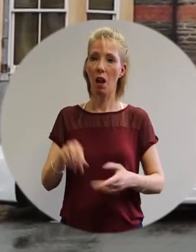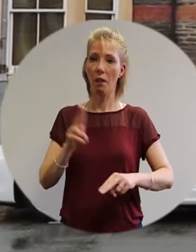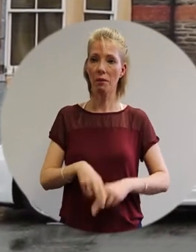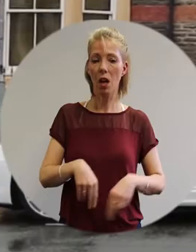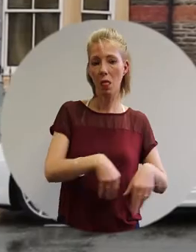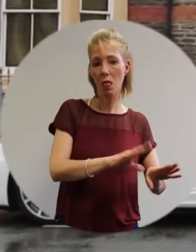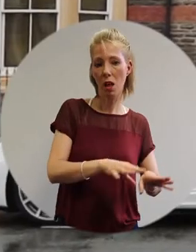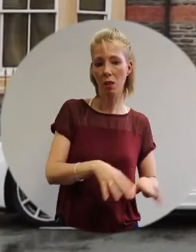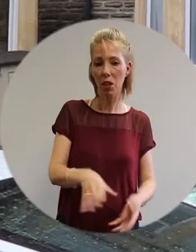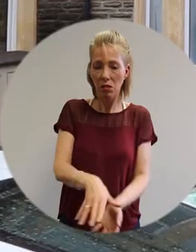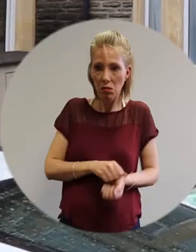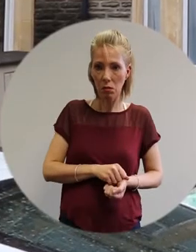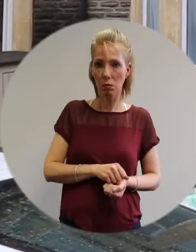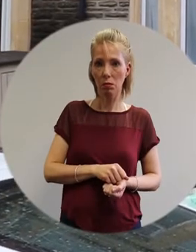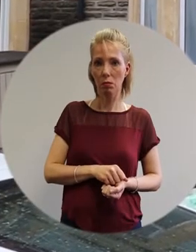is lost or stolen.